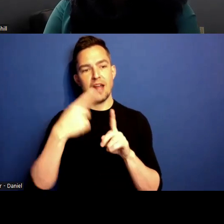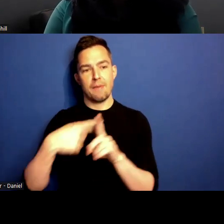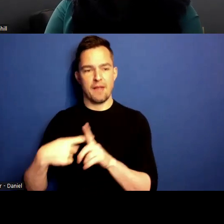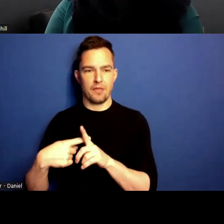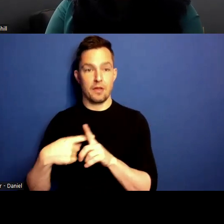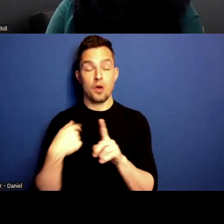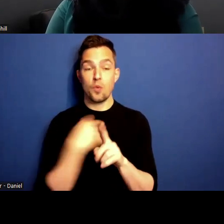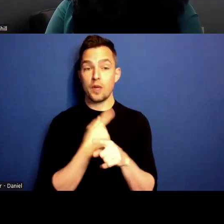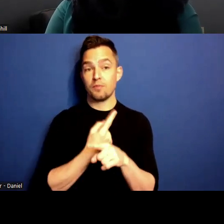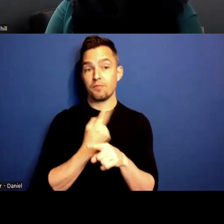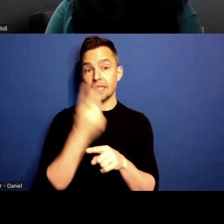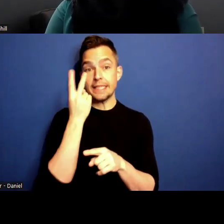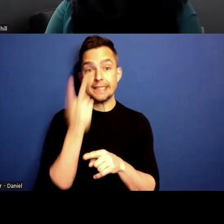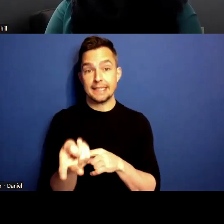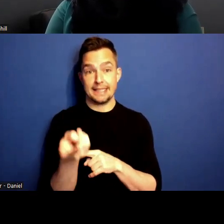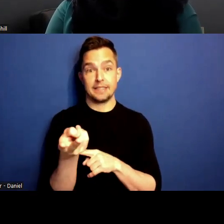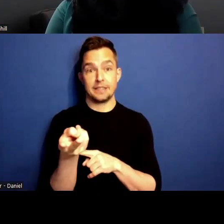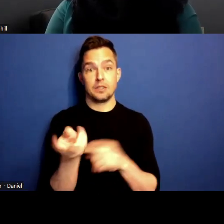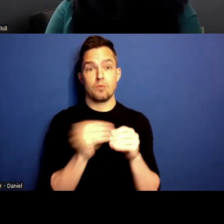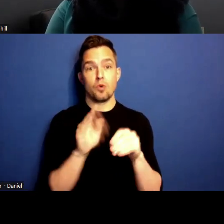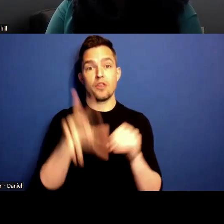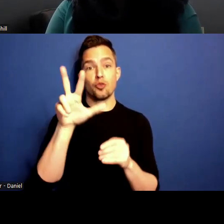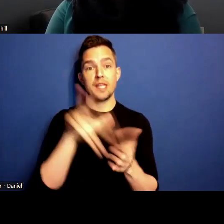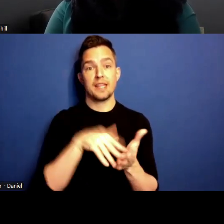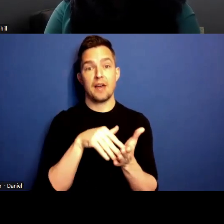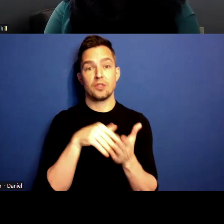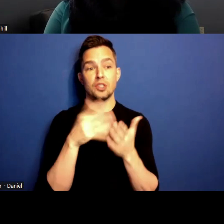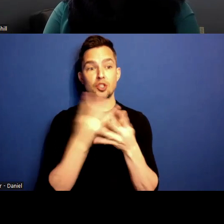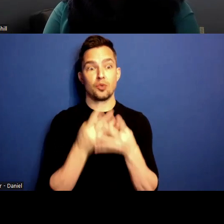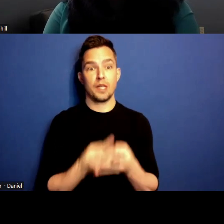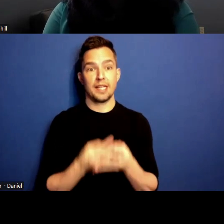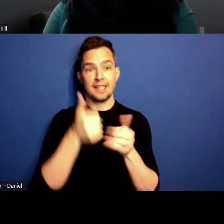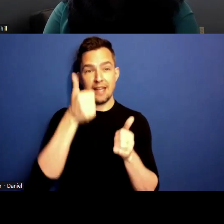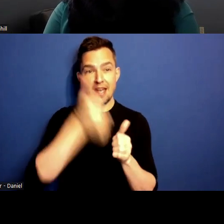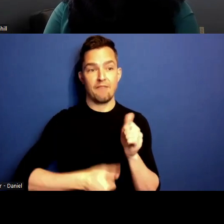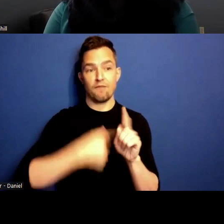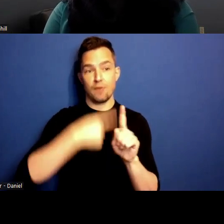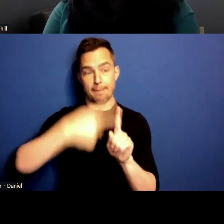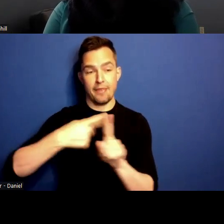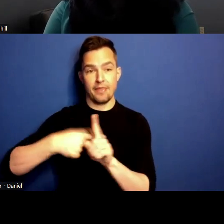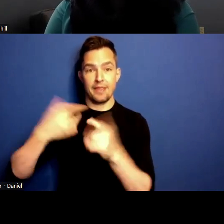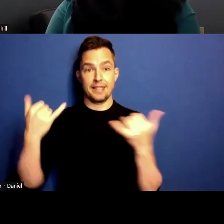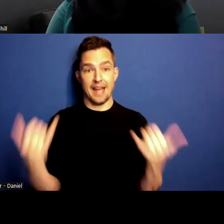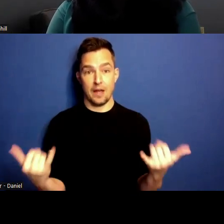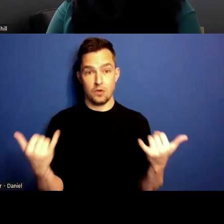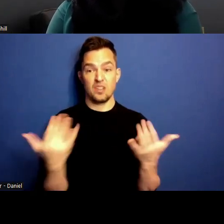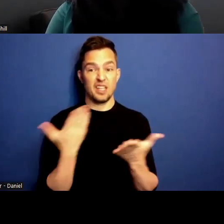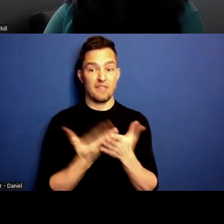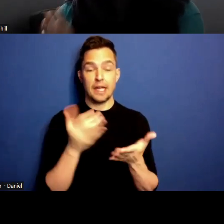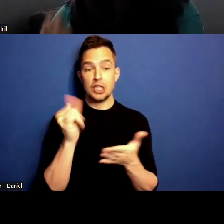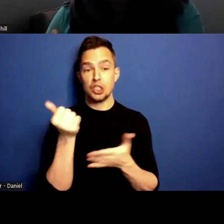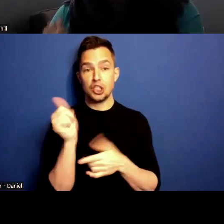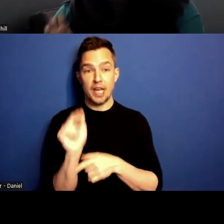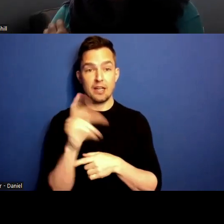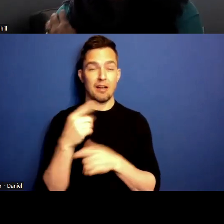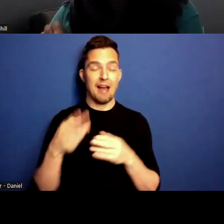We regularly see more than 3,000 screenings every single month now. And in fact, January was our